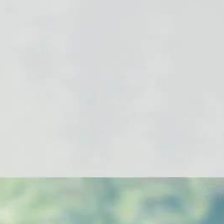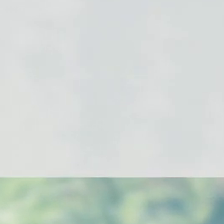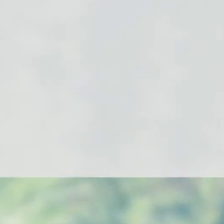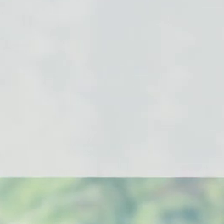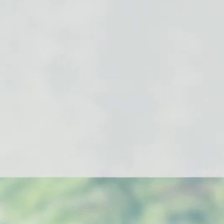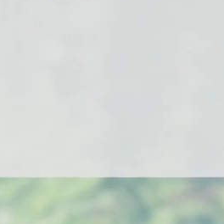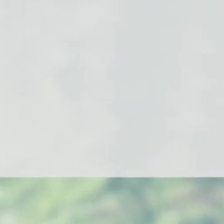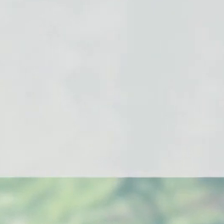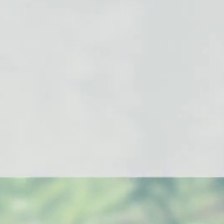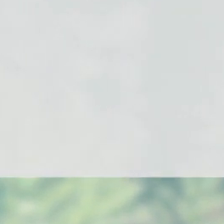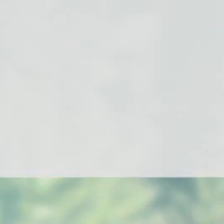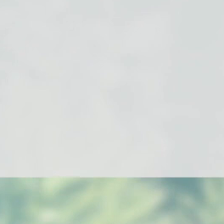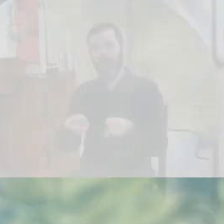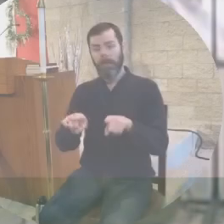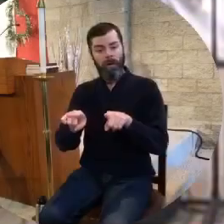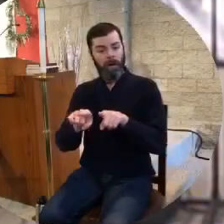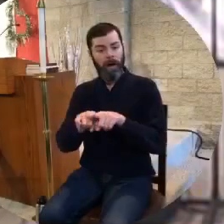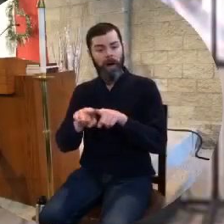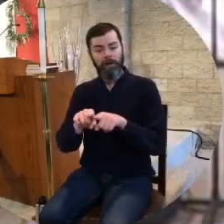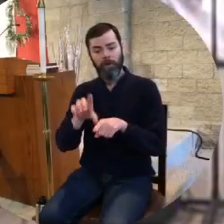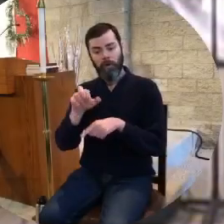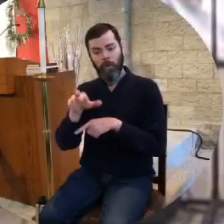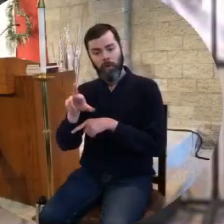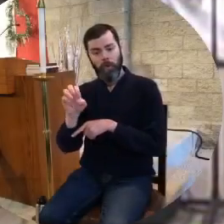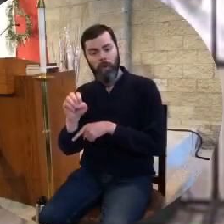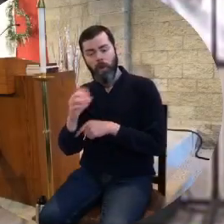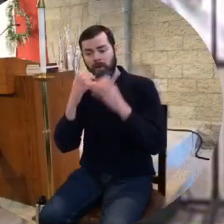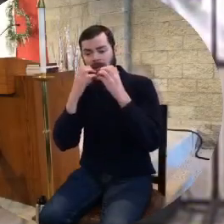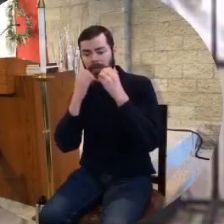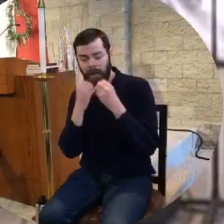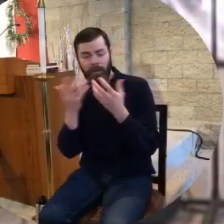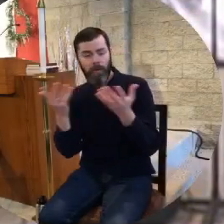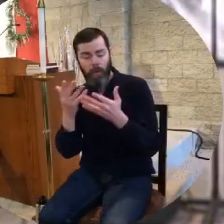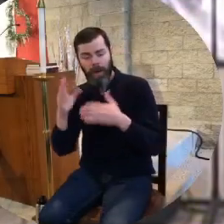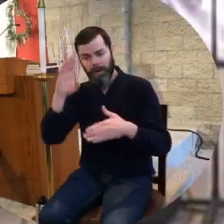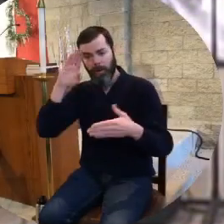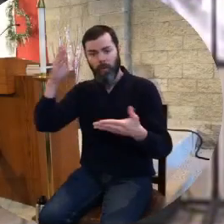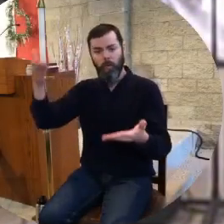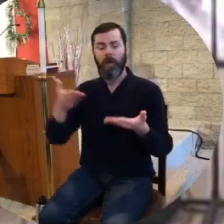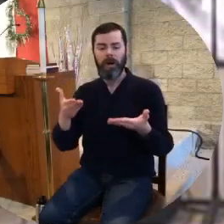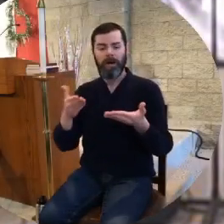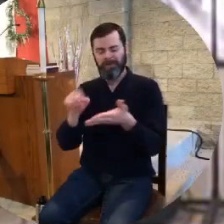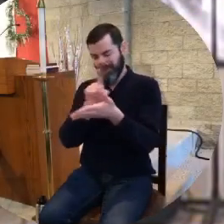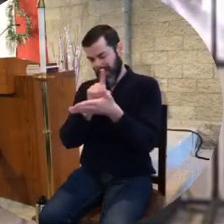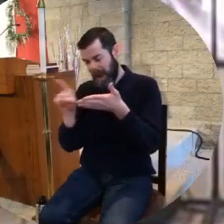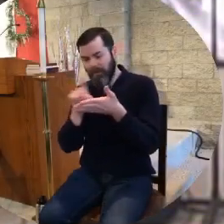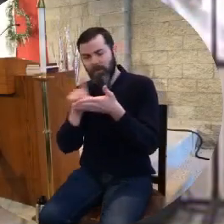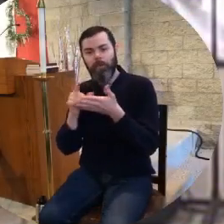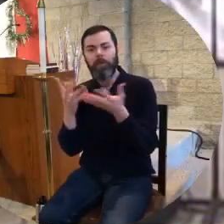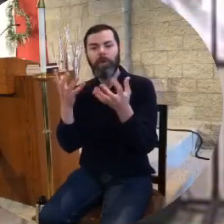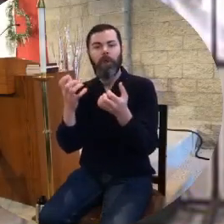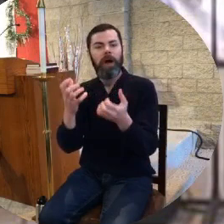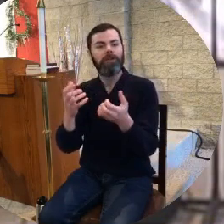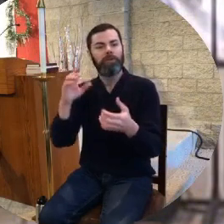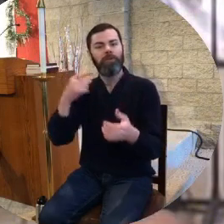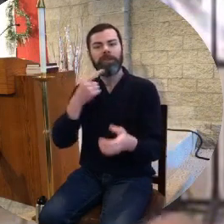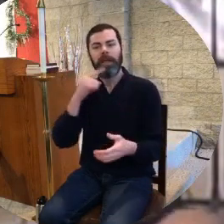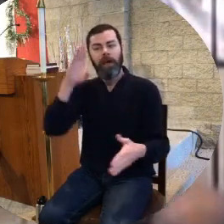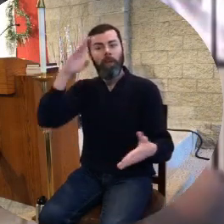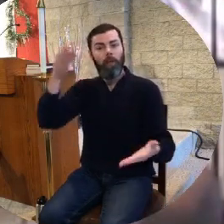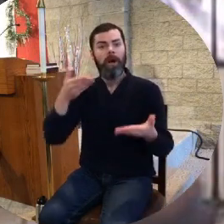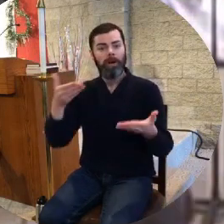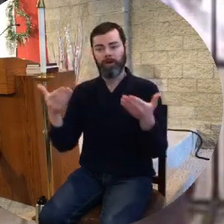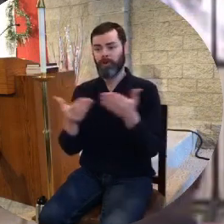core values is that of welcoming. Therefore, one of our favorite things to do here is to welcome you this morning. We certainly welcome those that